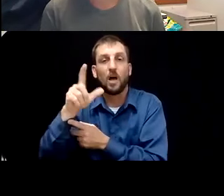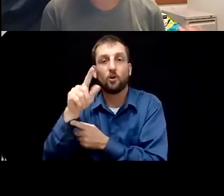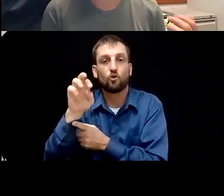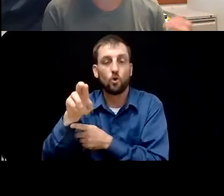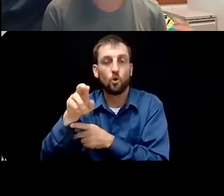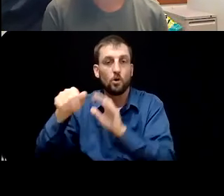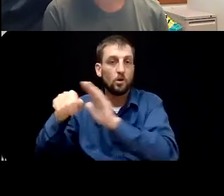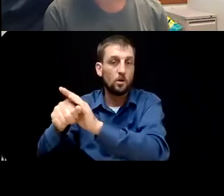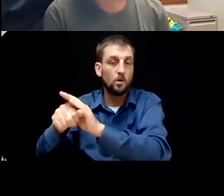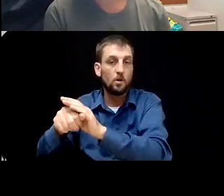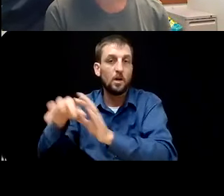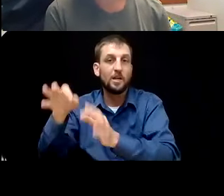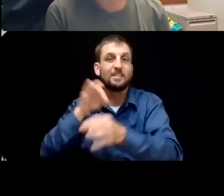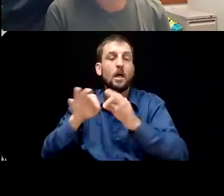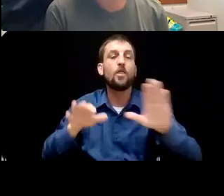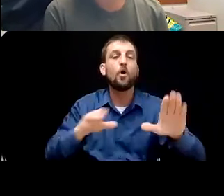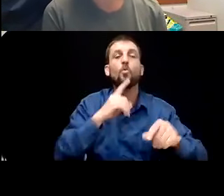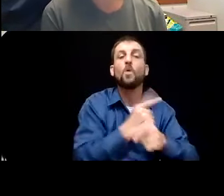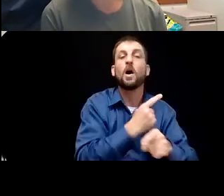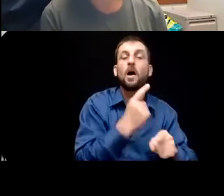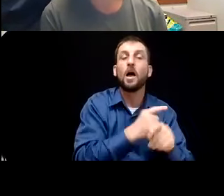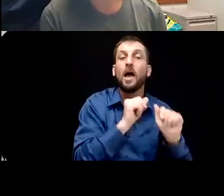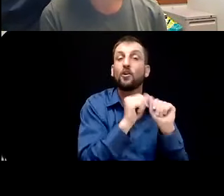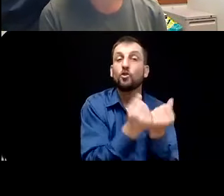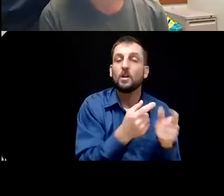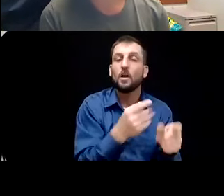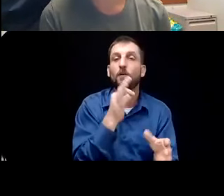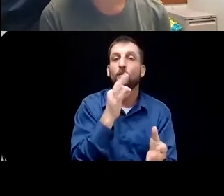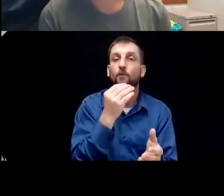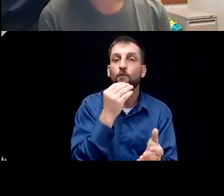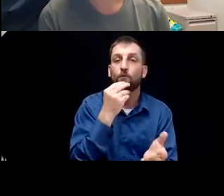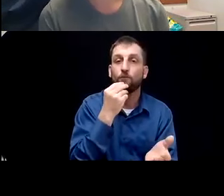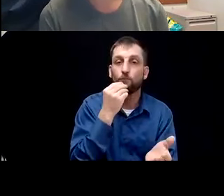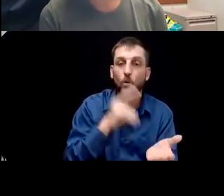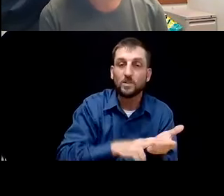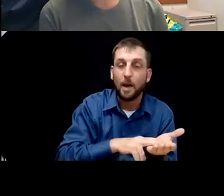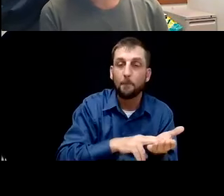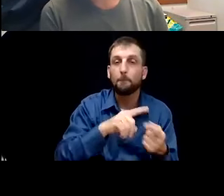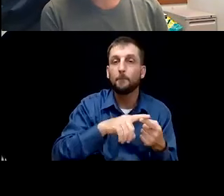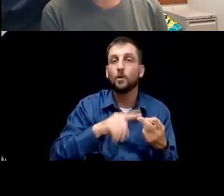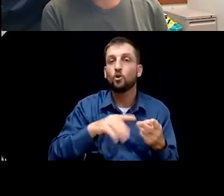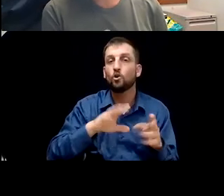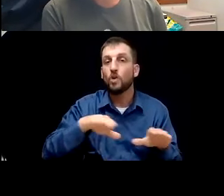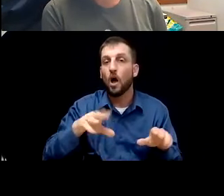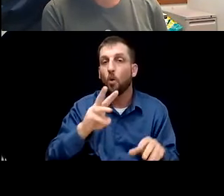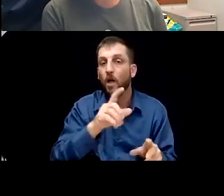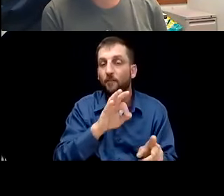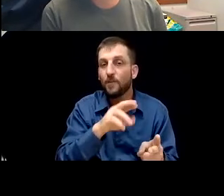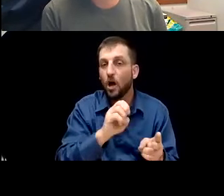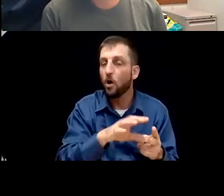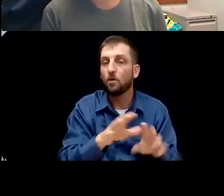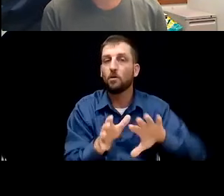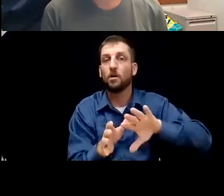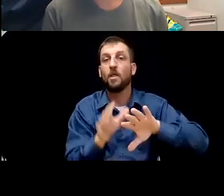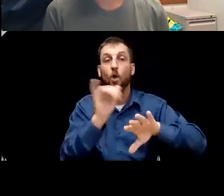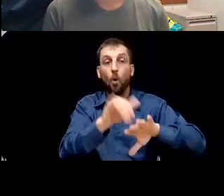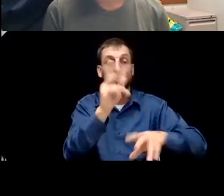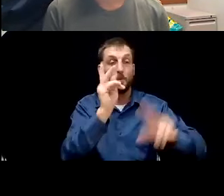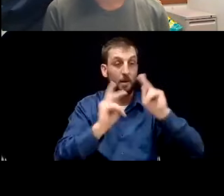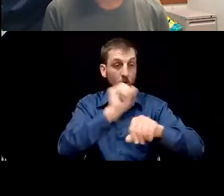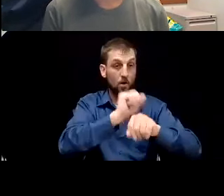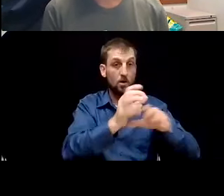as their agency job, you know, doing their food stamp programs or child welfare. We take those employees and we have them run